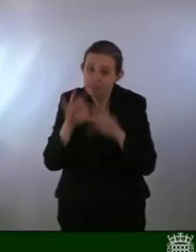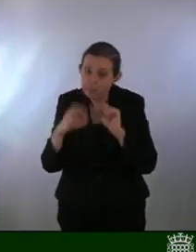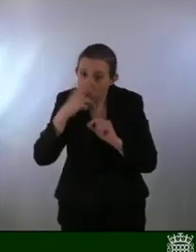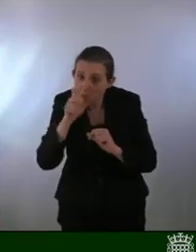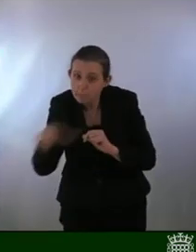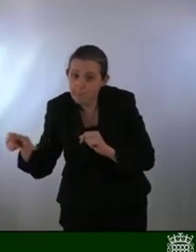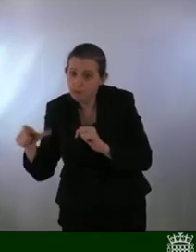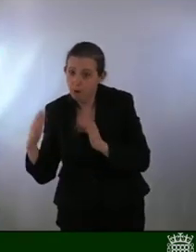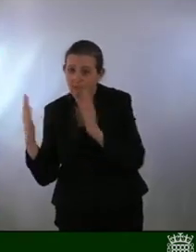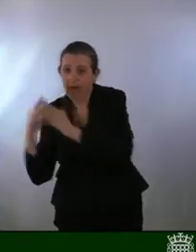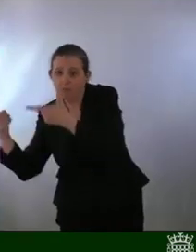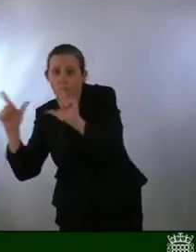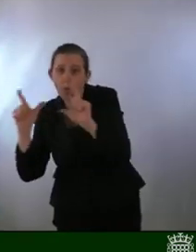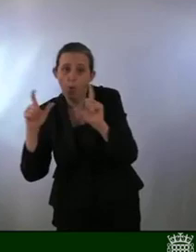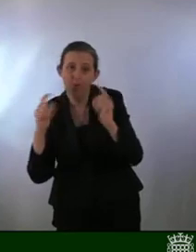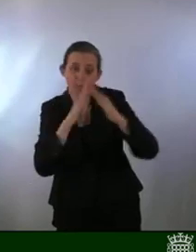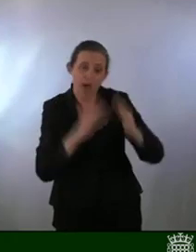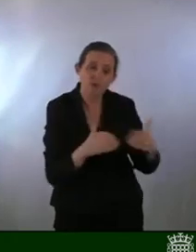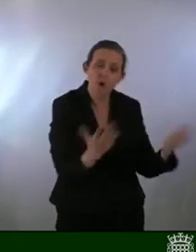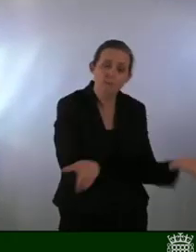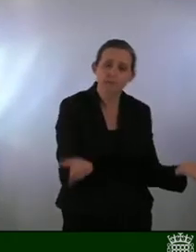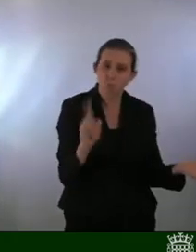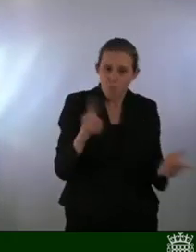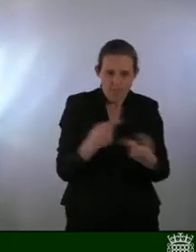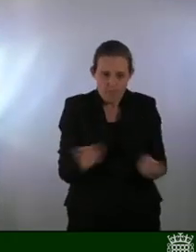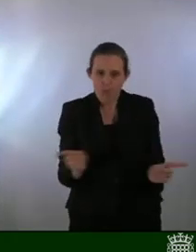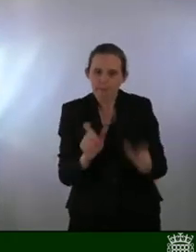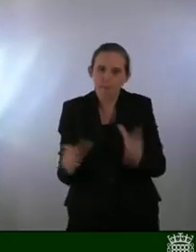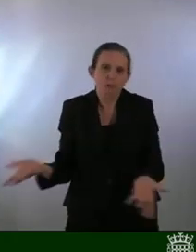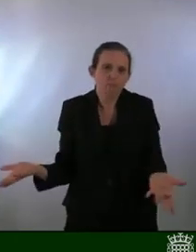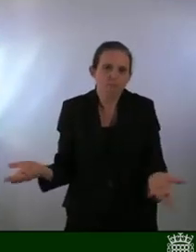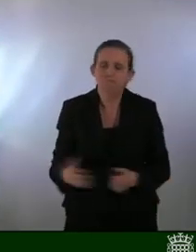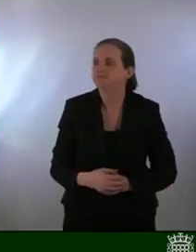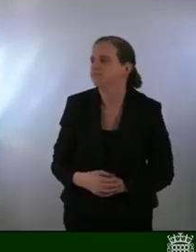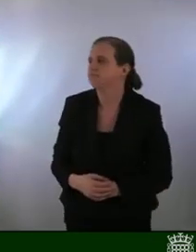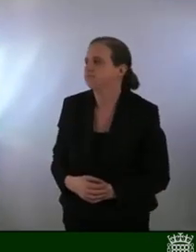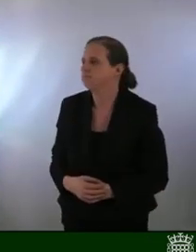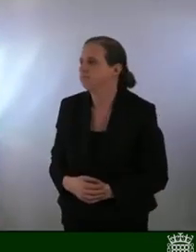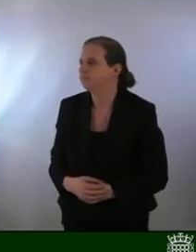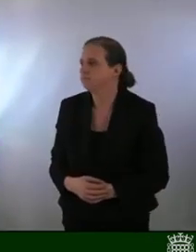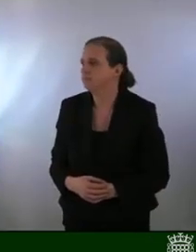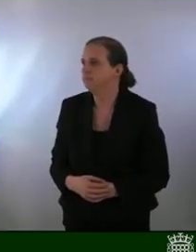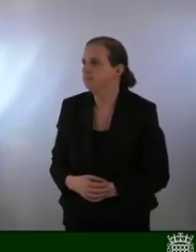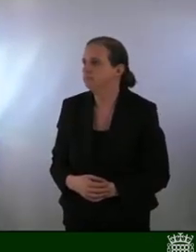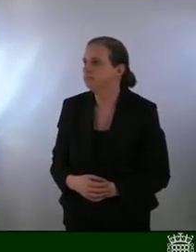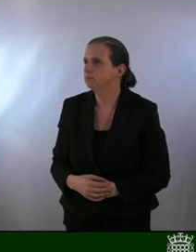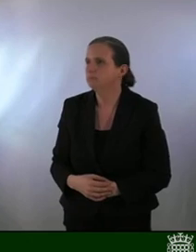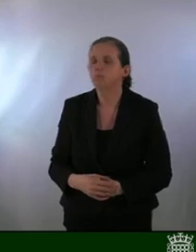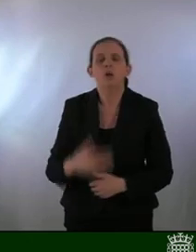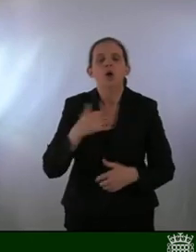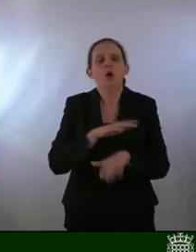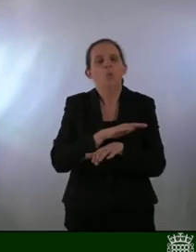Houses? Thank you very much, Mr. Speaker. We do not support mass